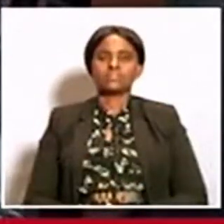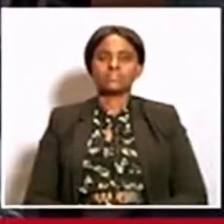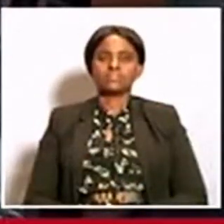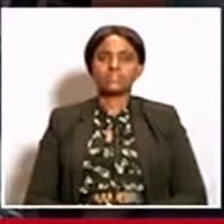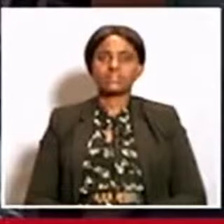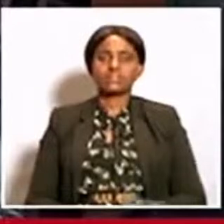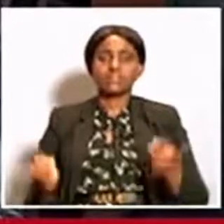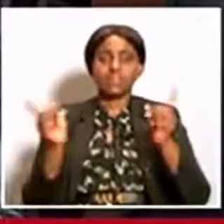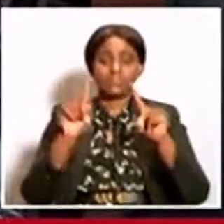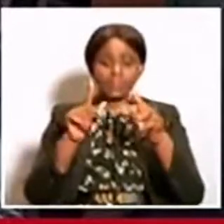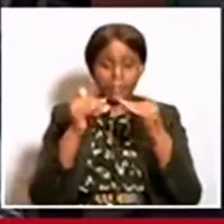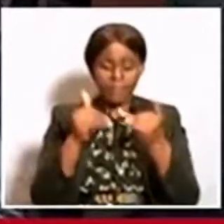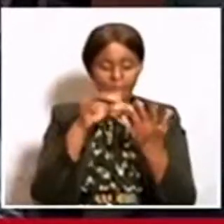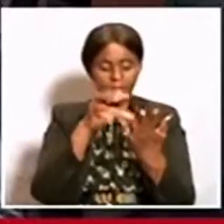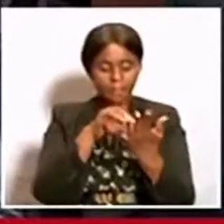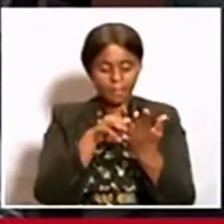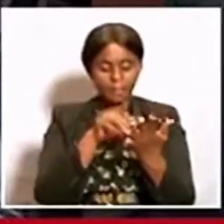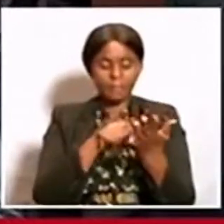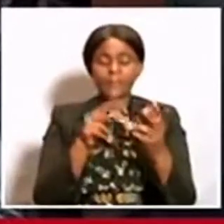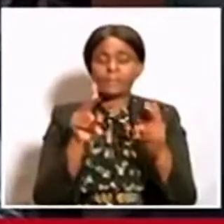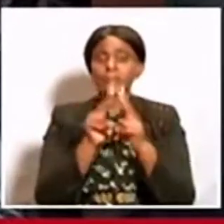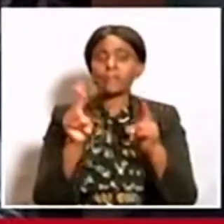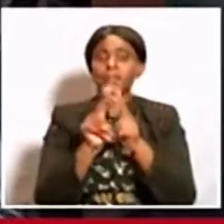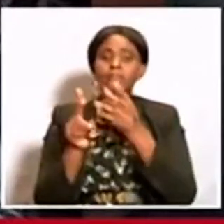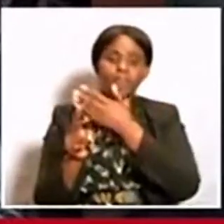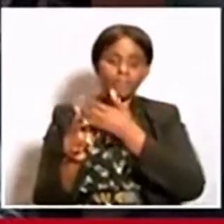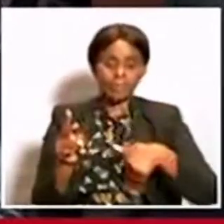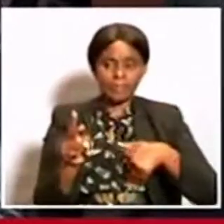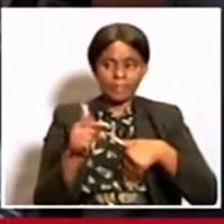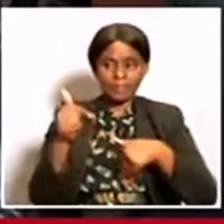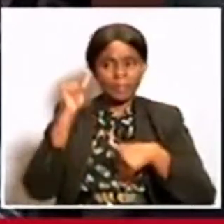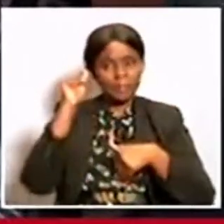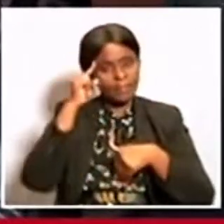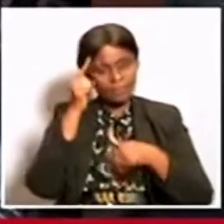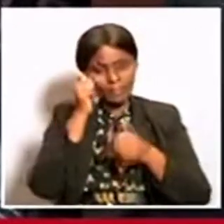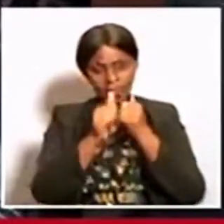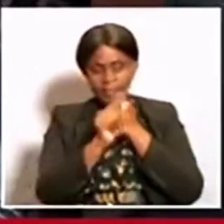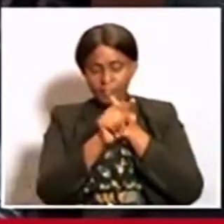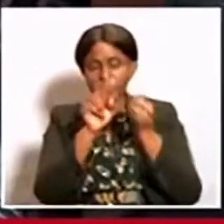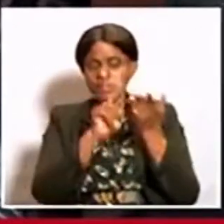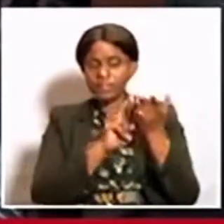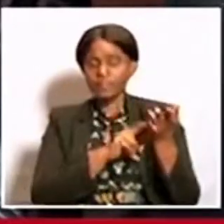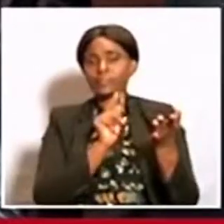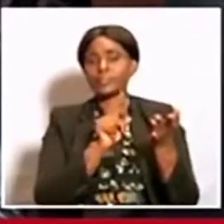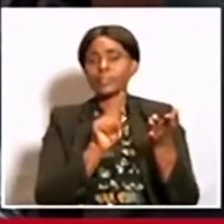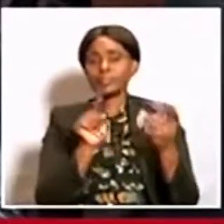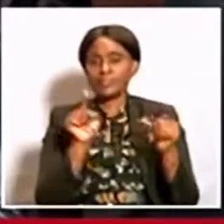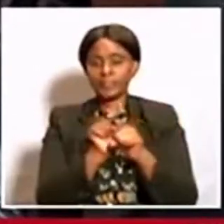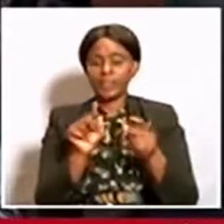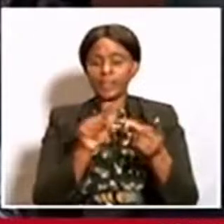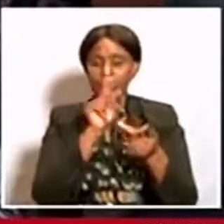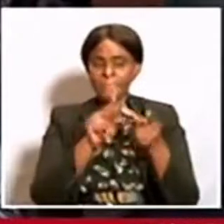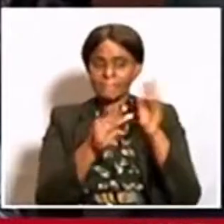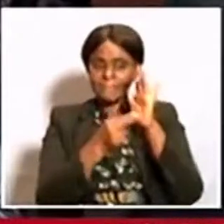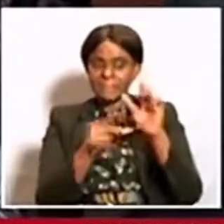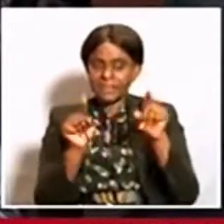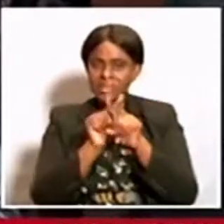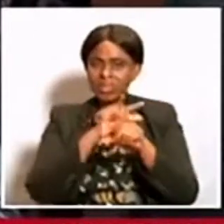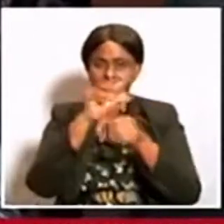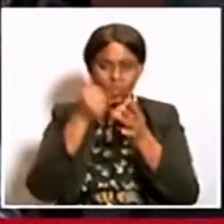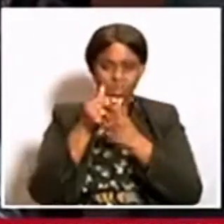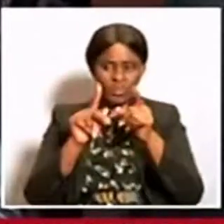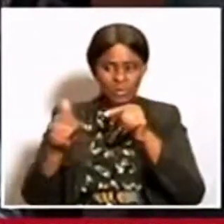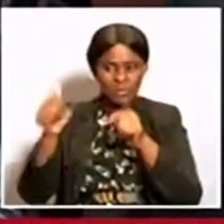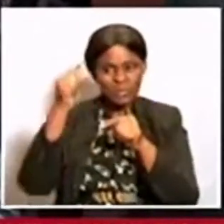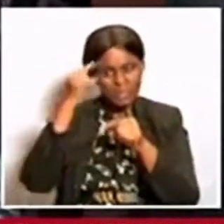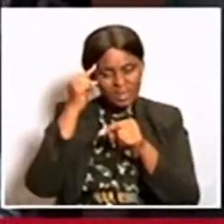when a matter was very serious. And you think, because by reporting this, it looks like even everyone, and do you